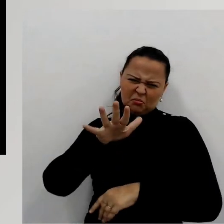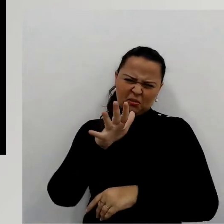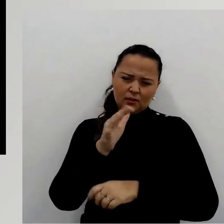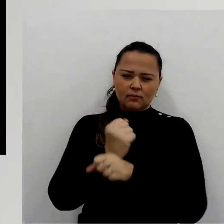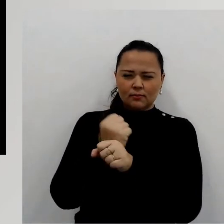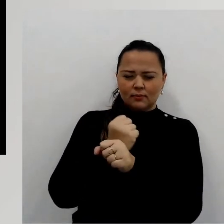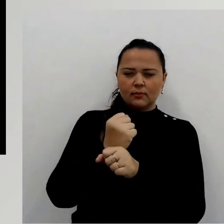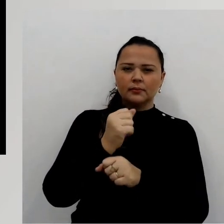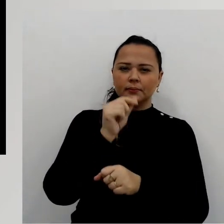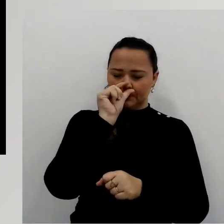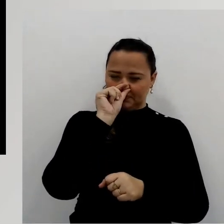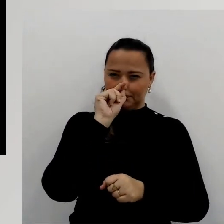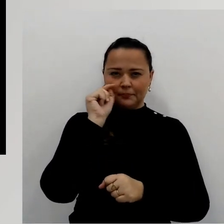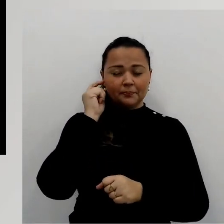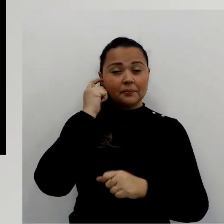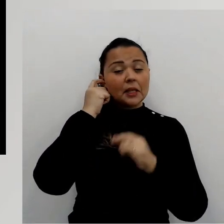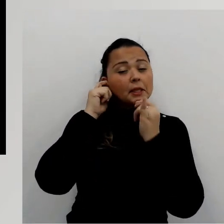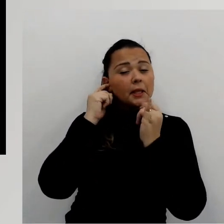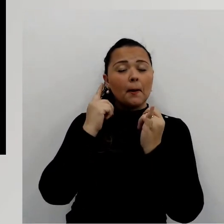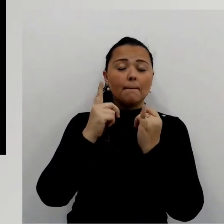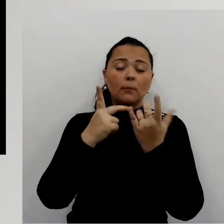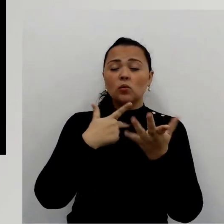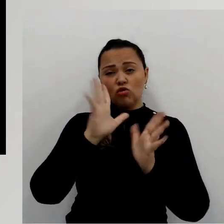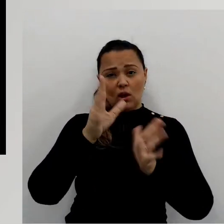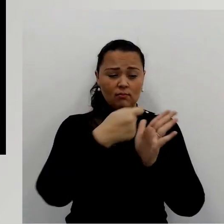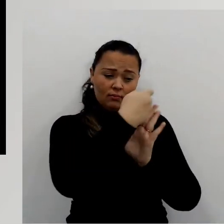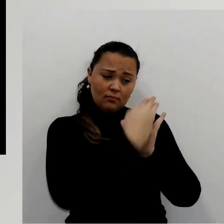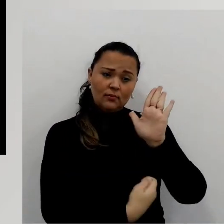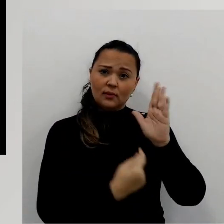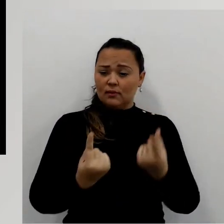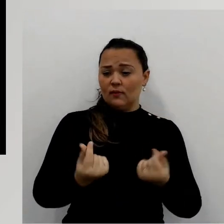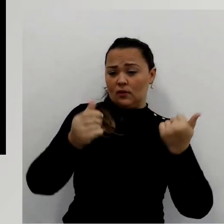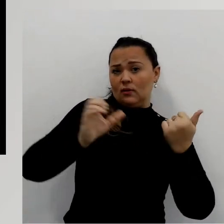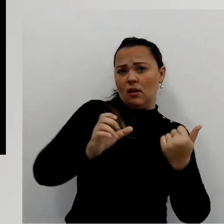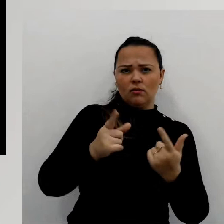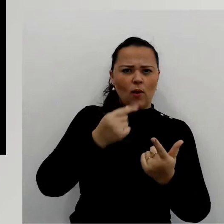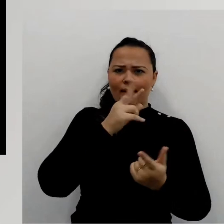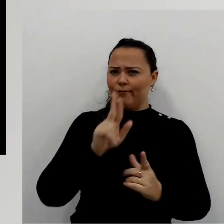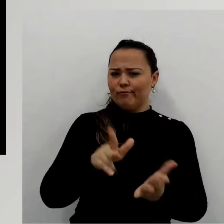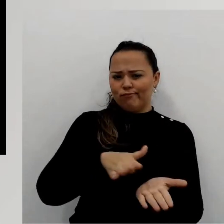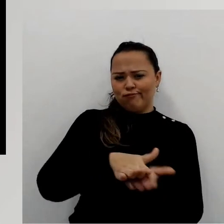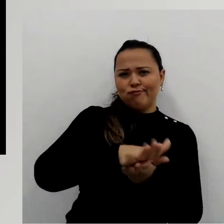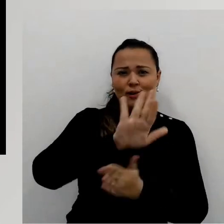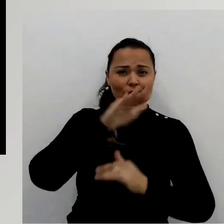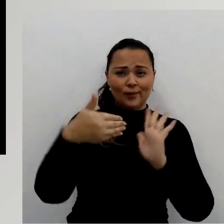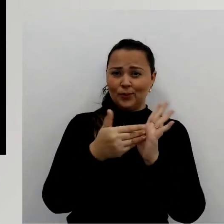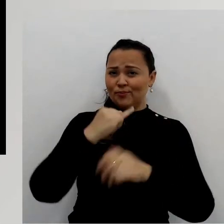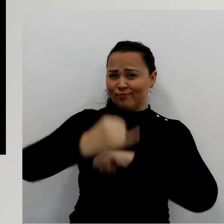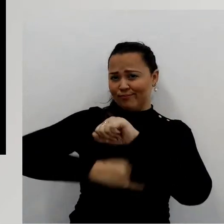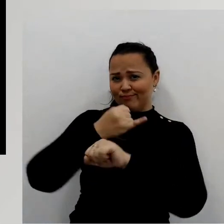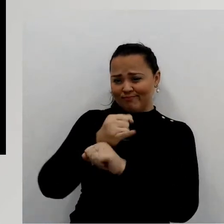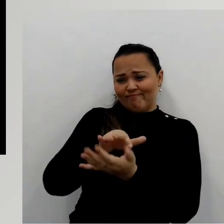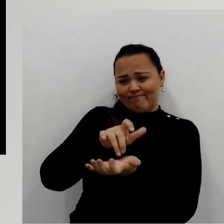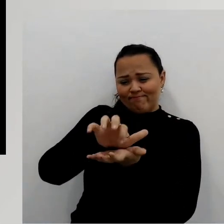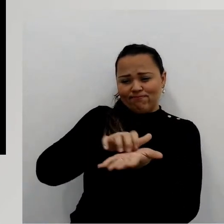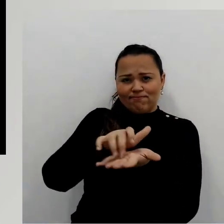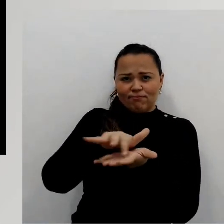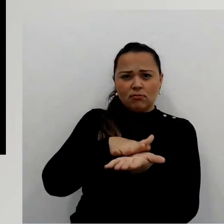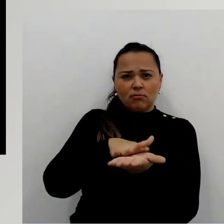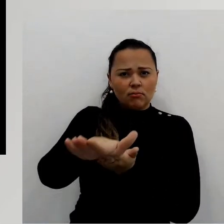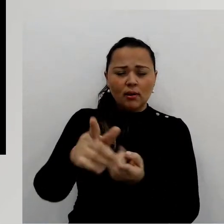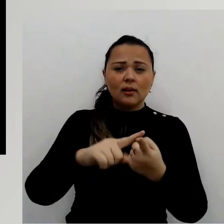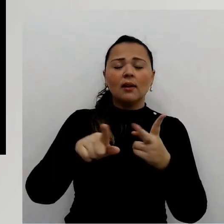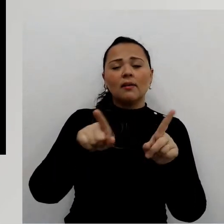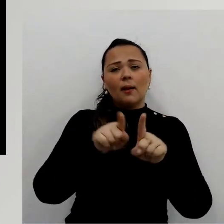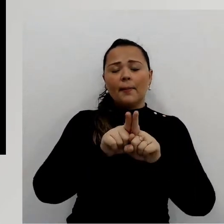printed. They're done in electronic form. A lot of catalogs are gone because we go to Amazon in order to buy things. Direct mail